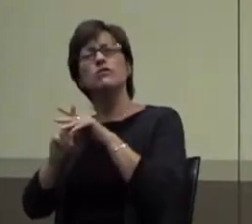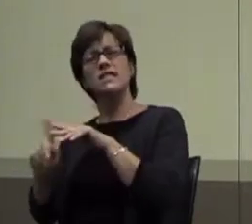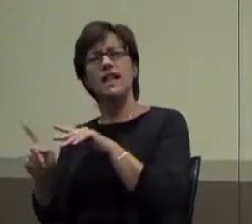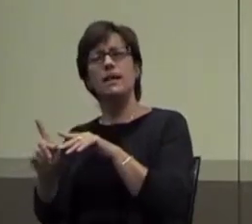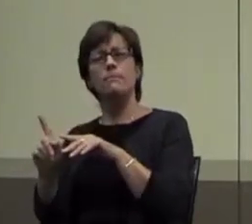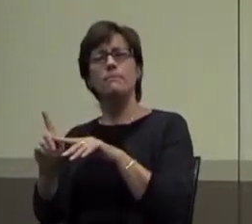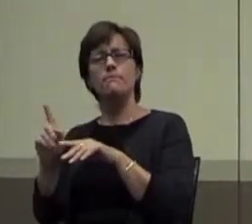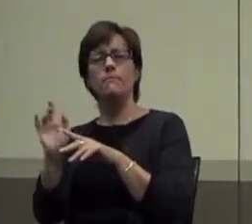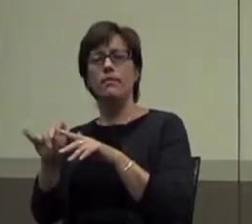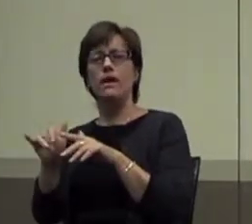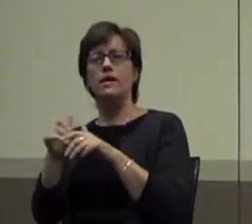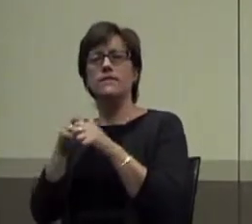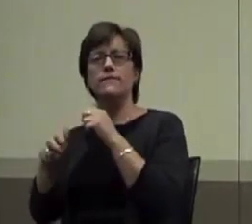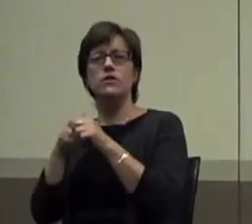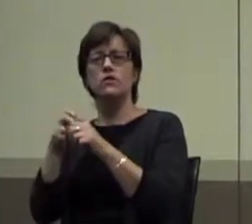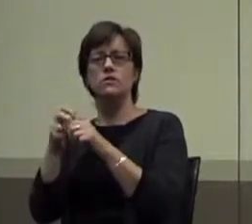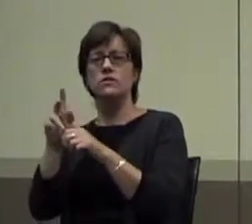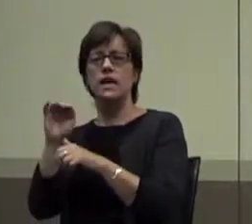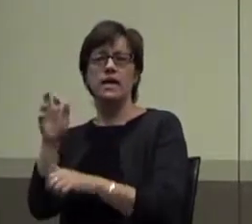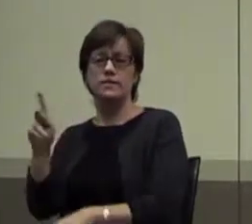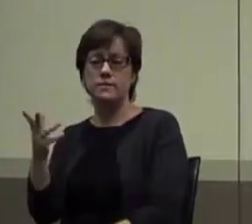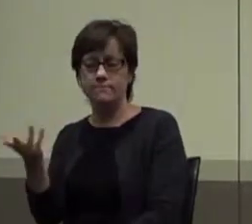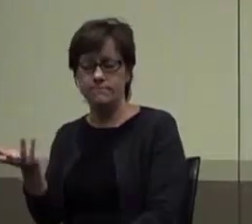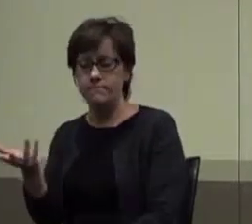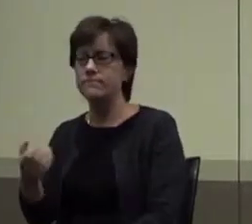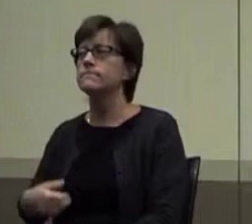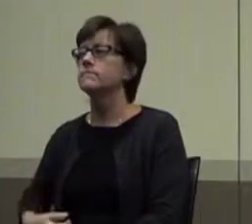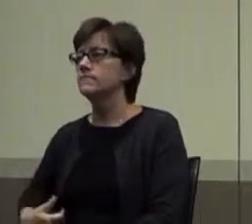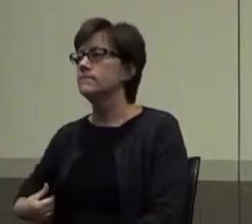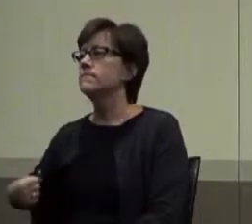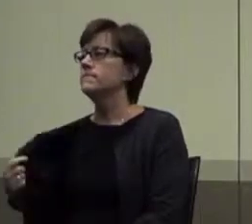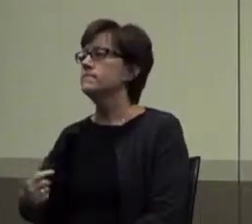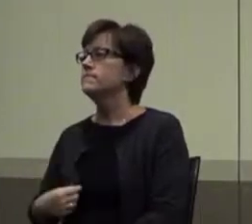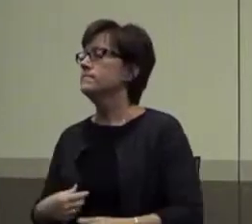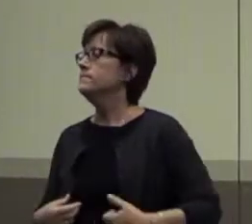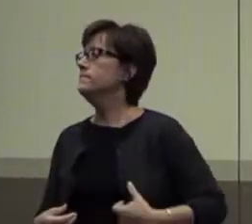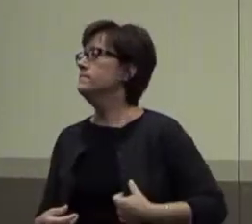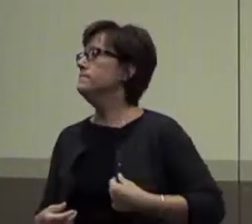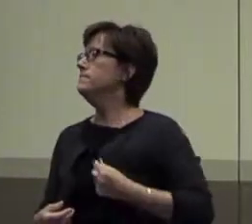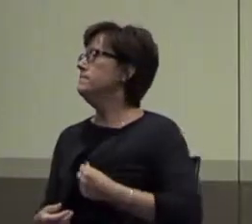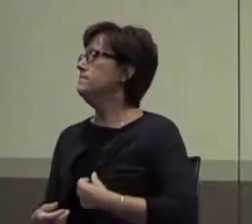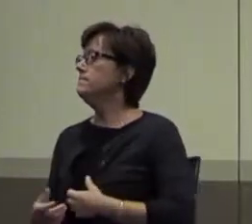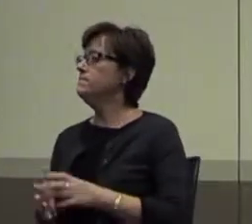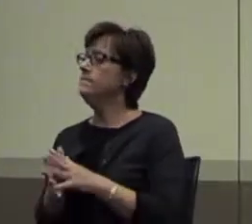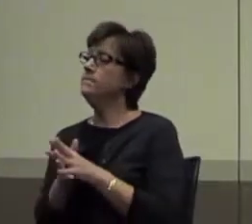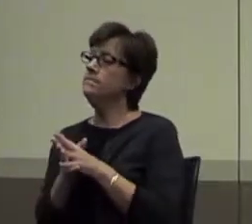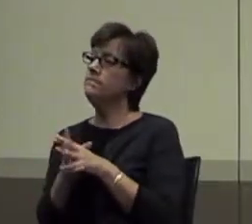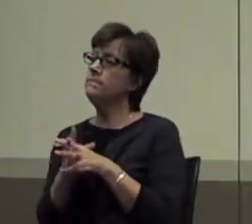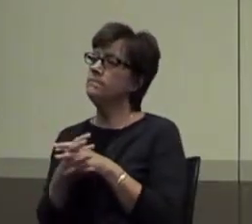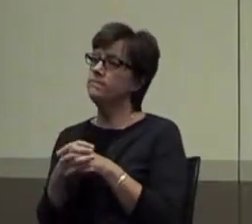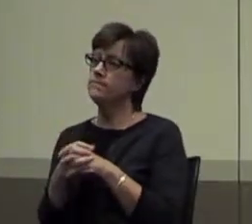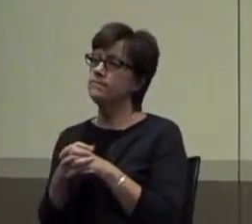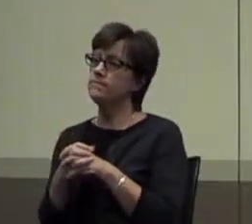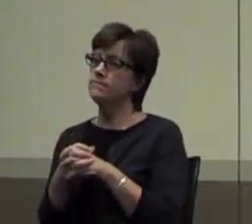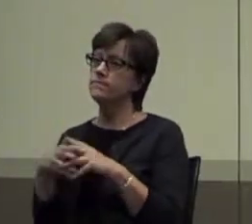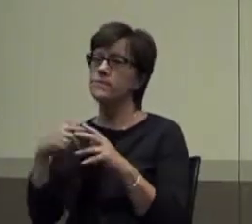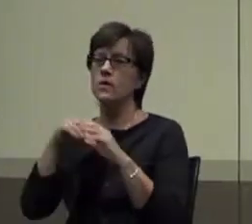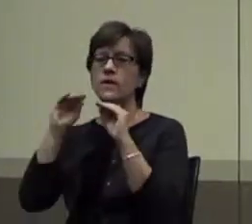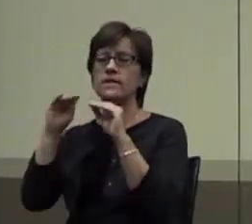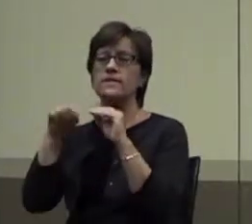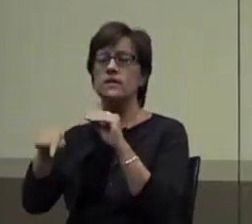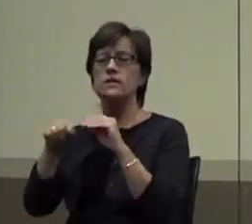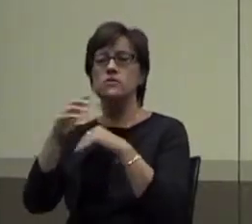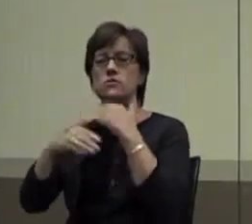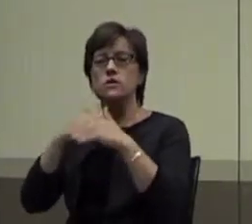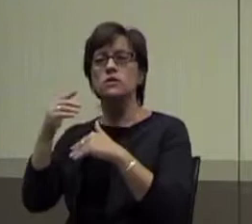difficult task, okay? And so the idea, and we teach this process, that the function